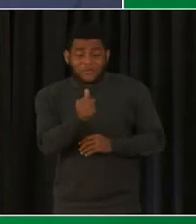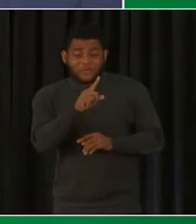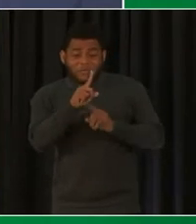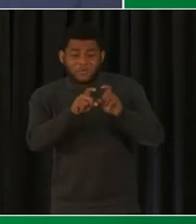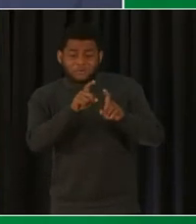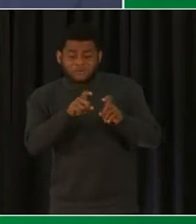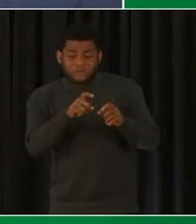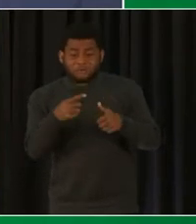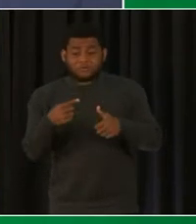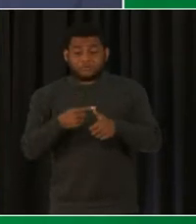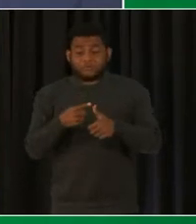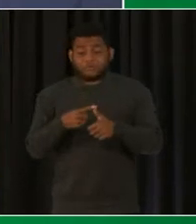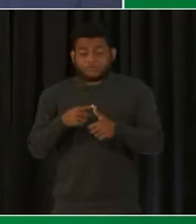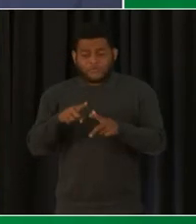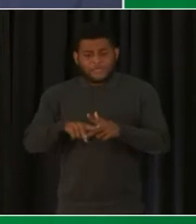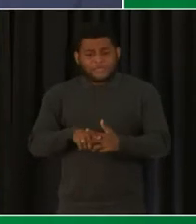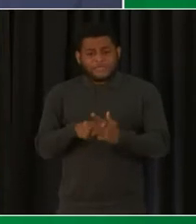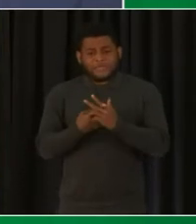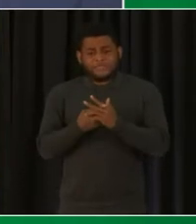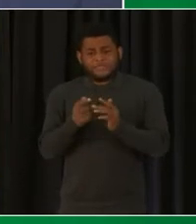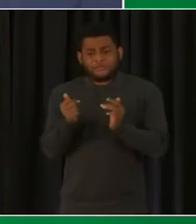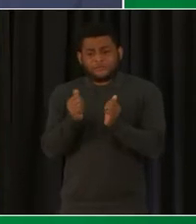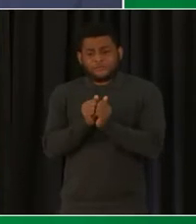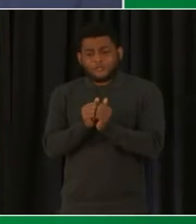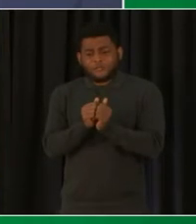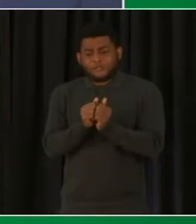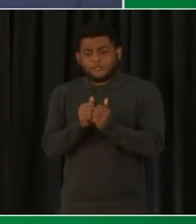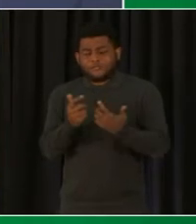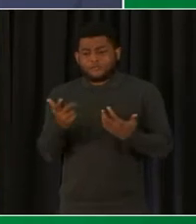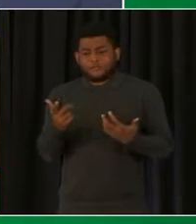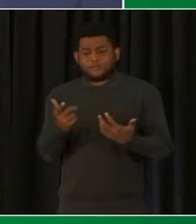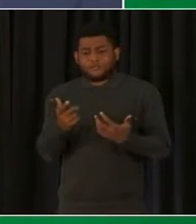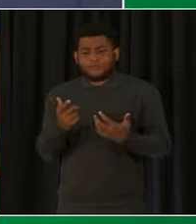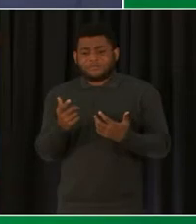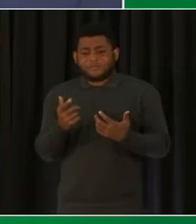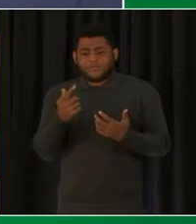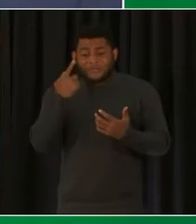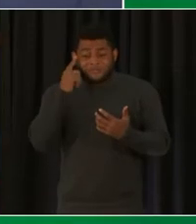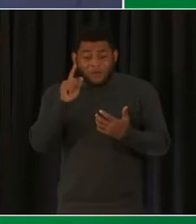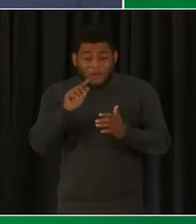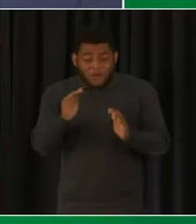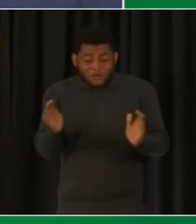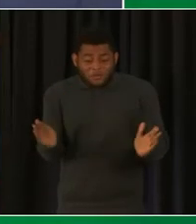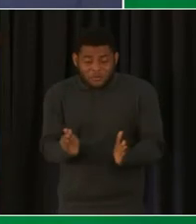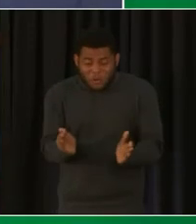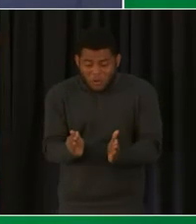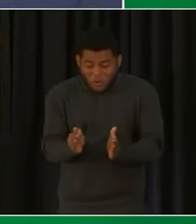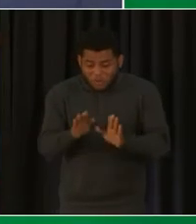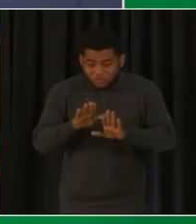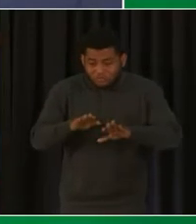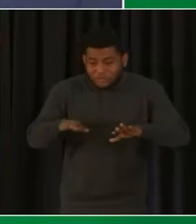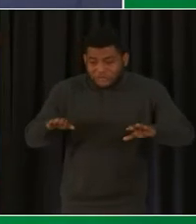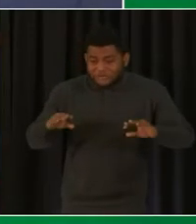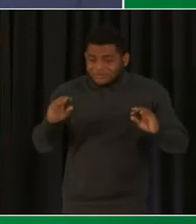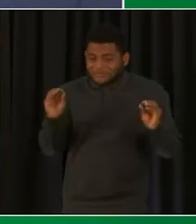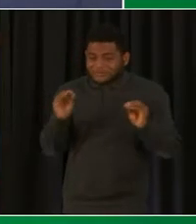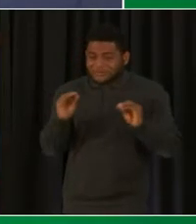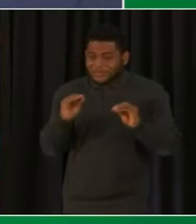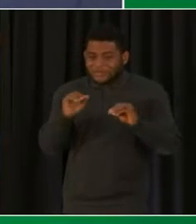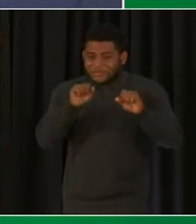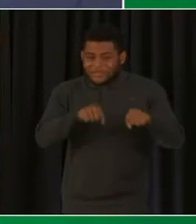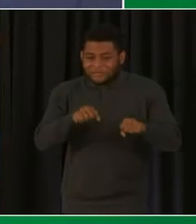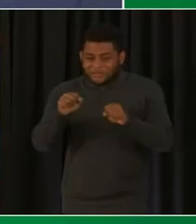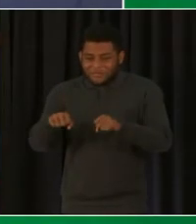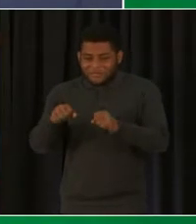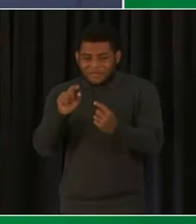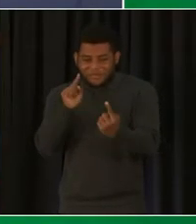is just starting with, there's like no social distancing for the small kids. They're not capable of doing that. So what can we do